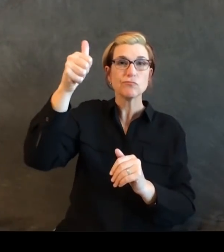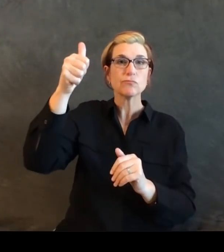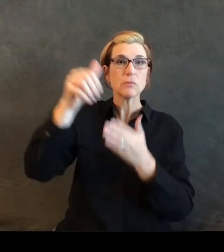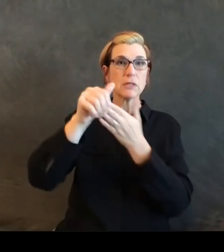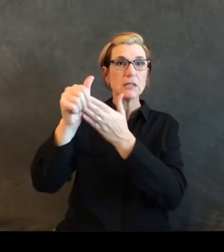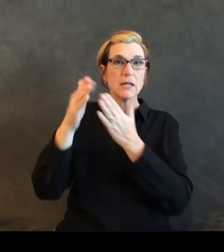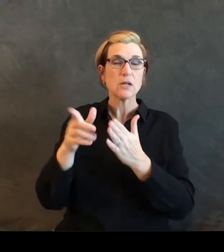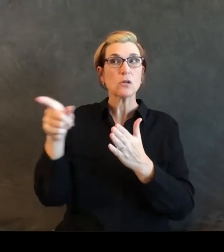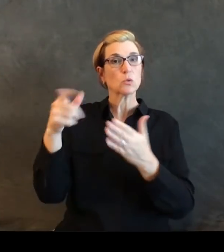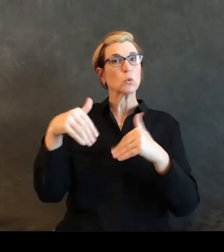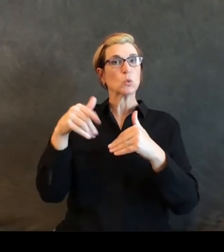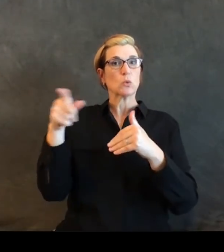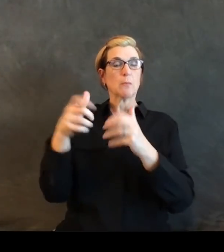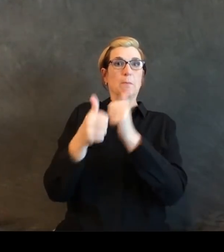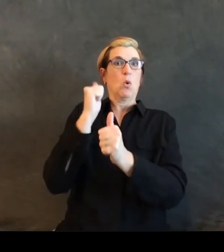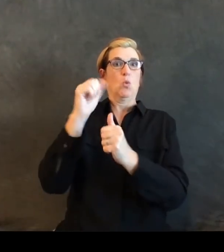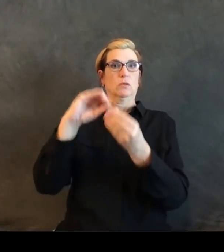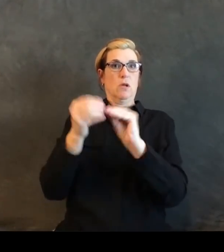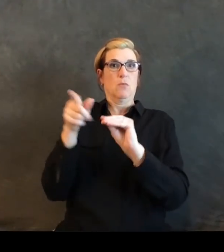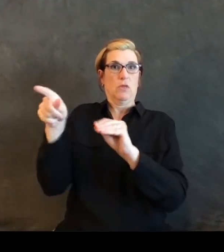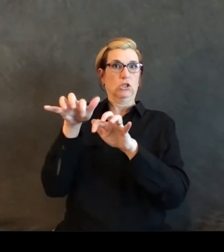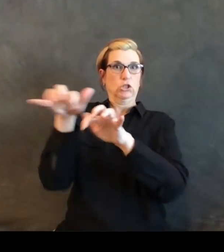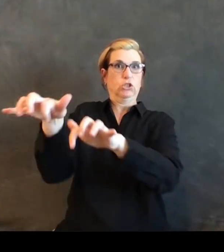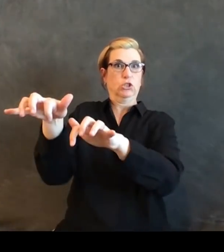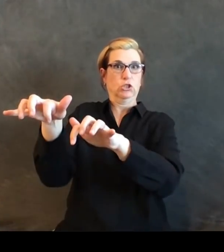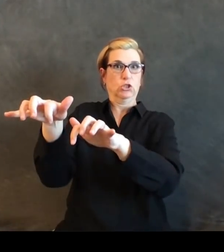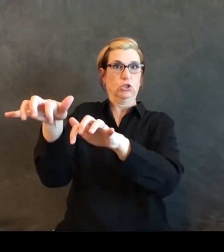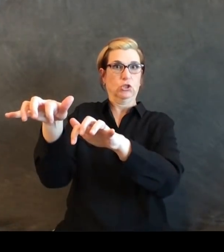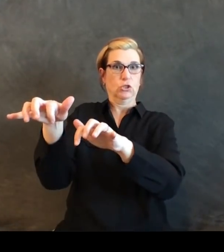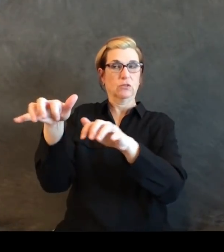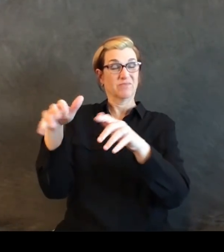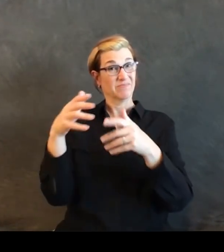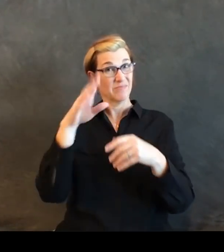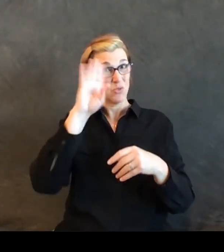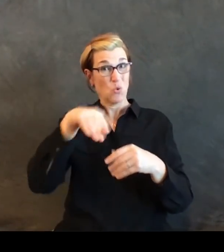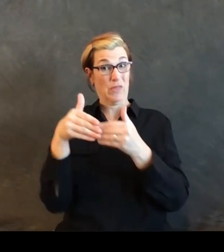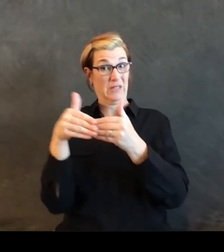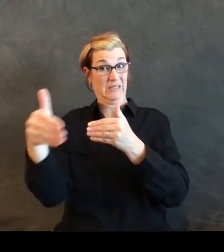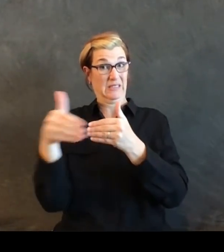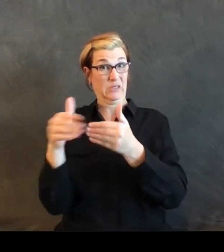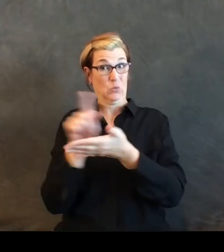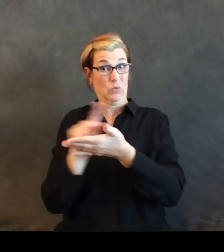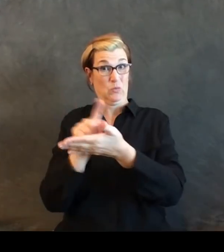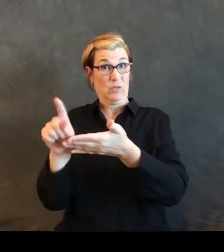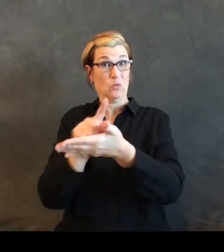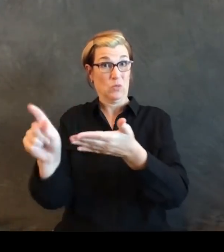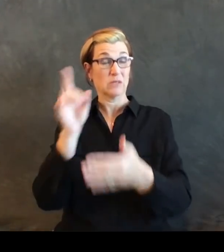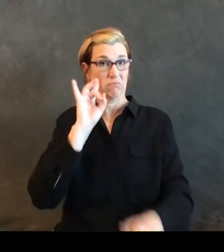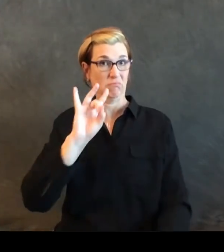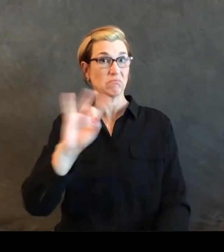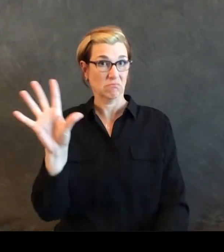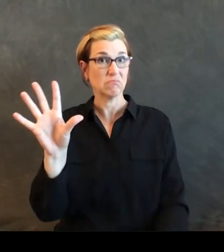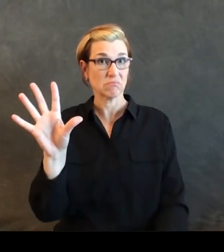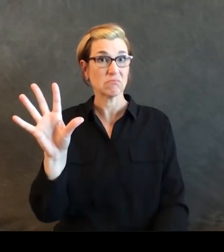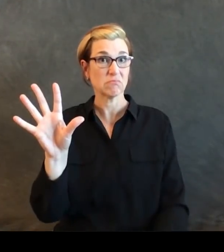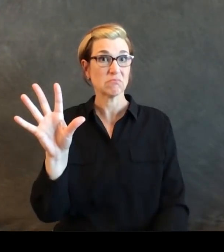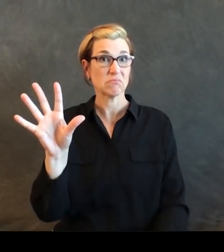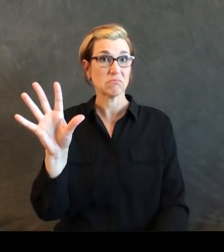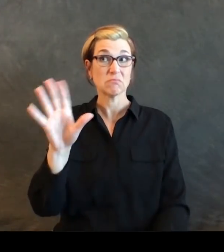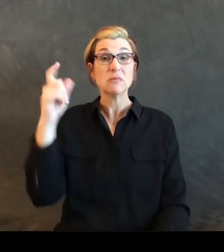got a number of very tough weeks ahead of them. The governor's doing a very good job. I spoke